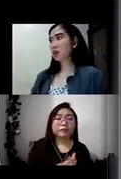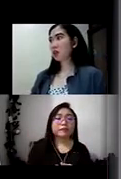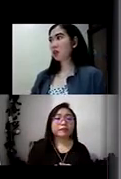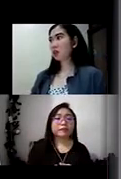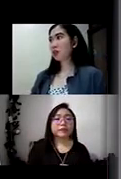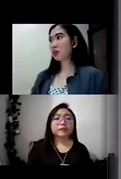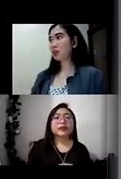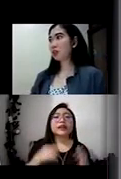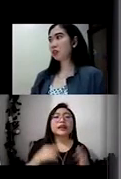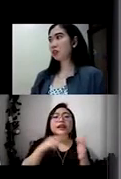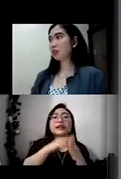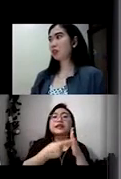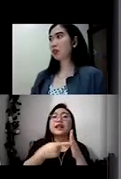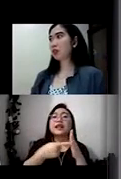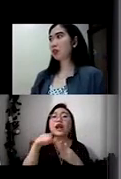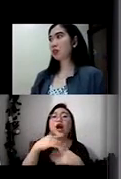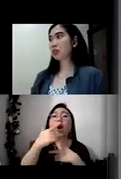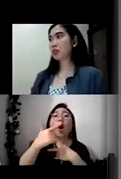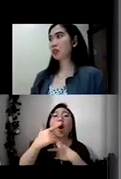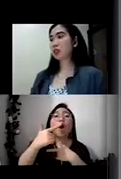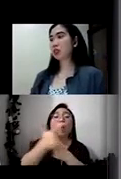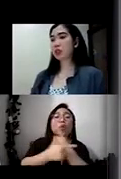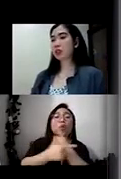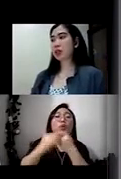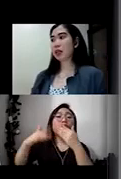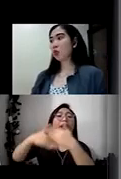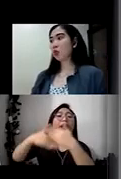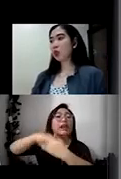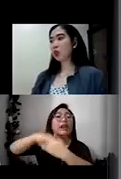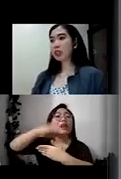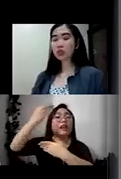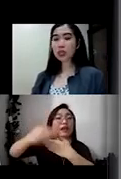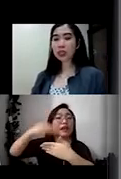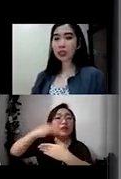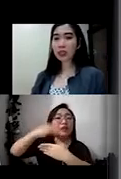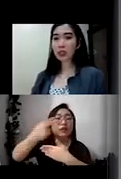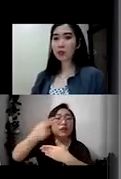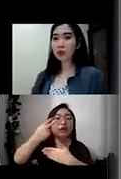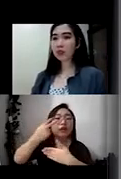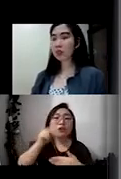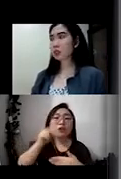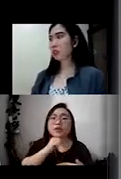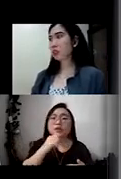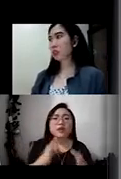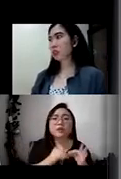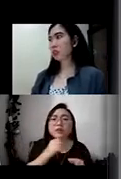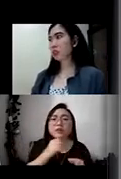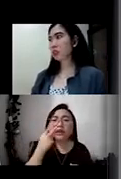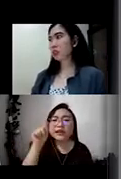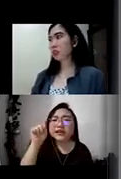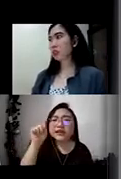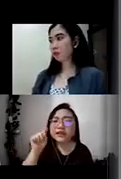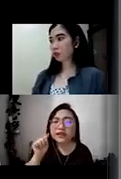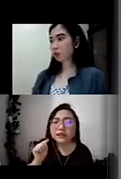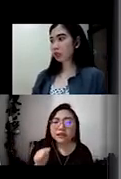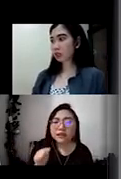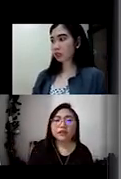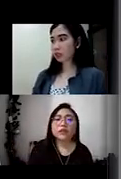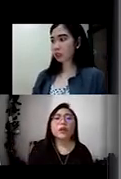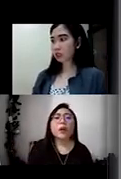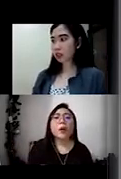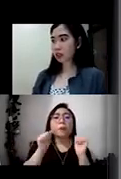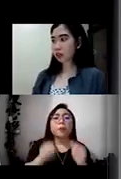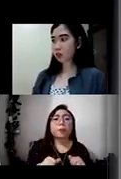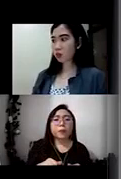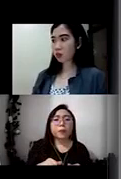Google Calendar, this is the Google Keep, and this is the Google Task. So kung hindi nyo to nakikita, if you can't see this, you have to click